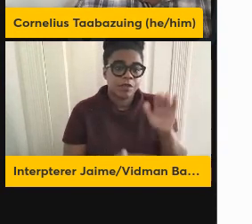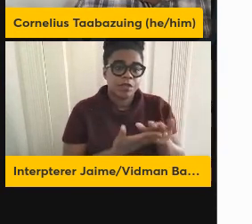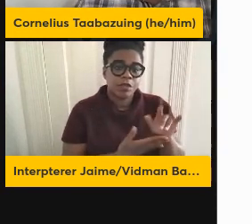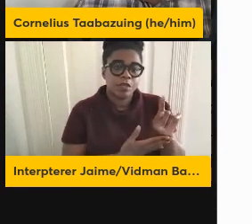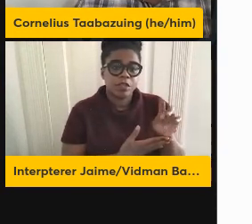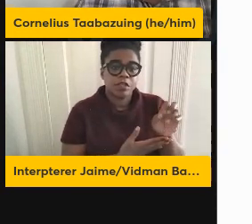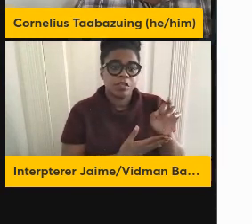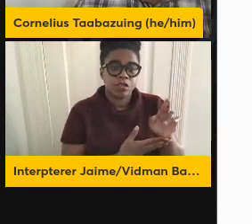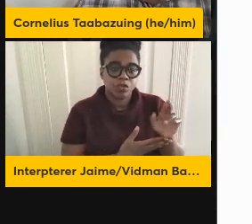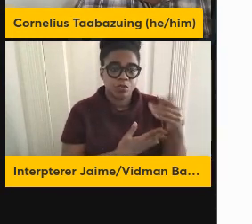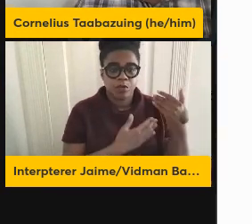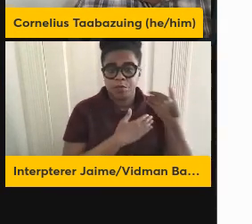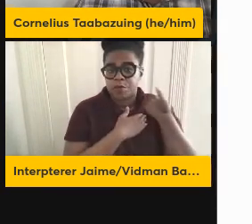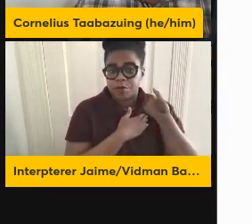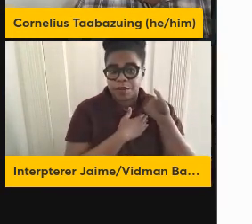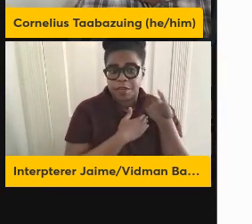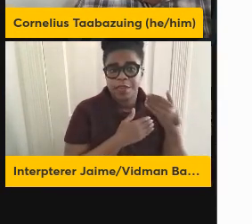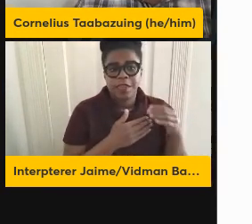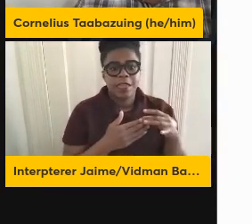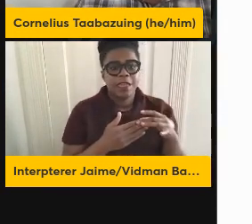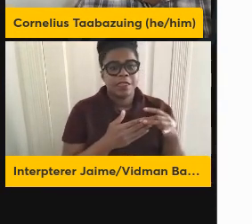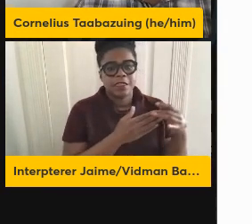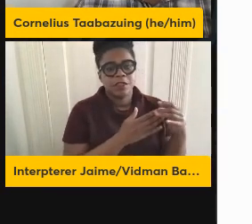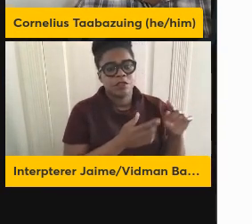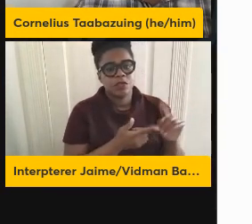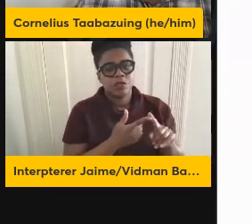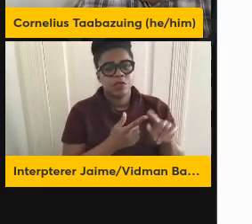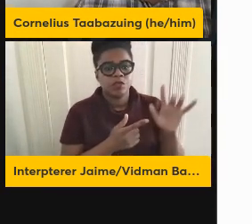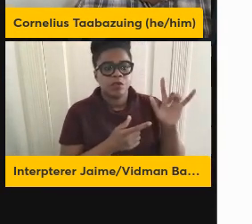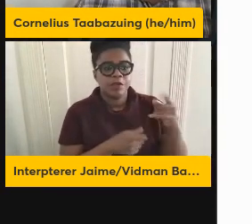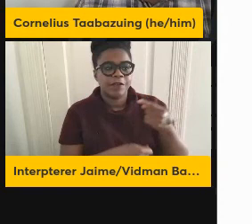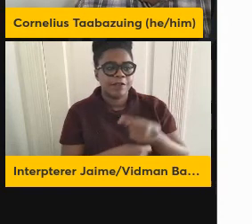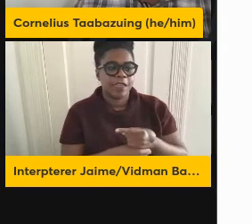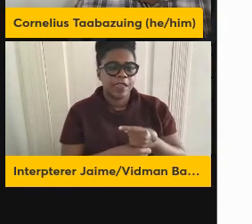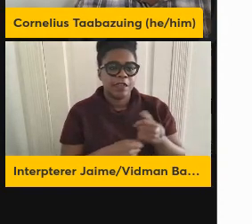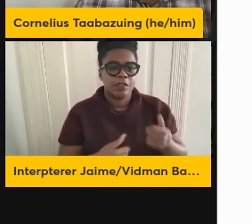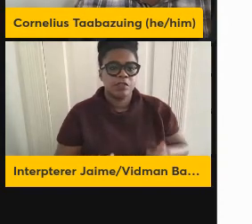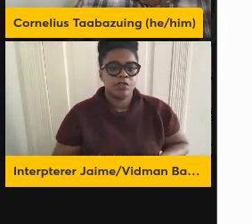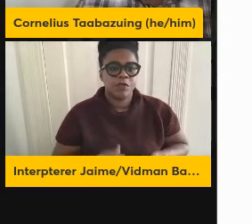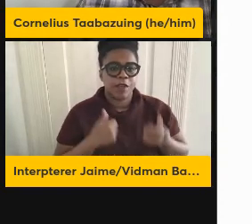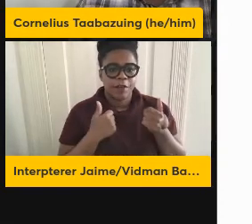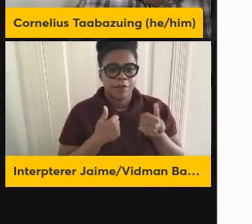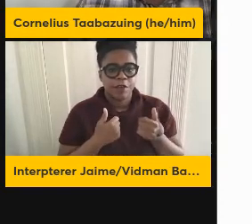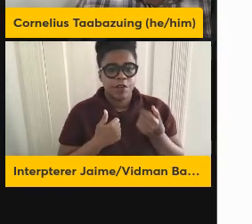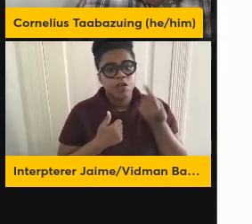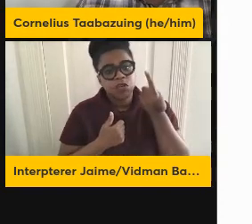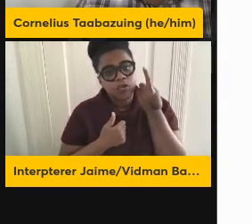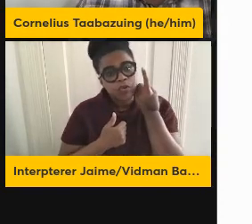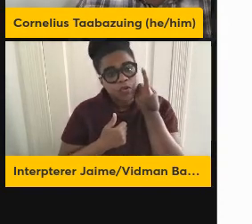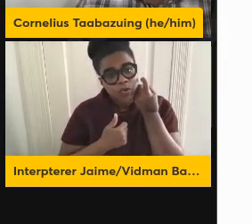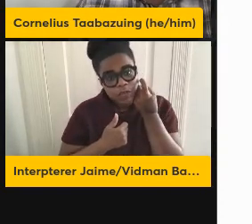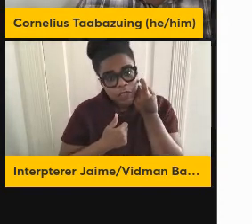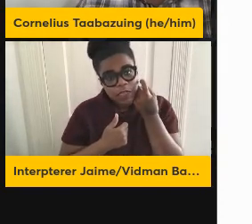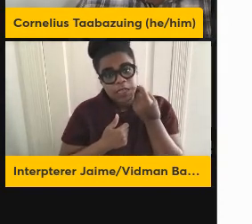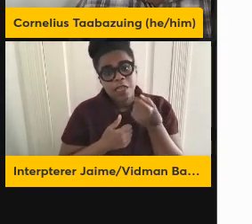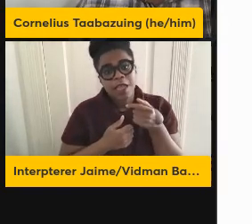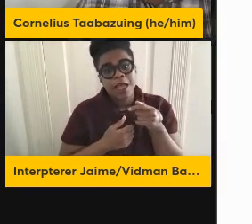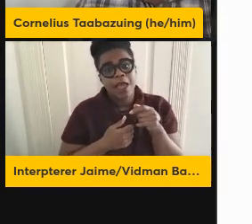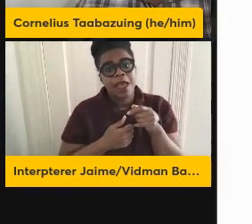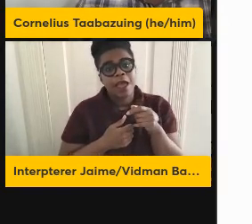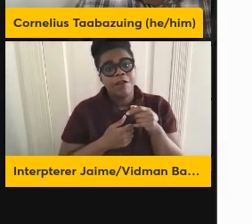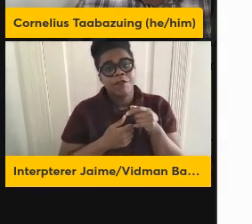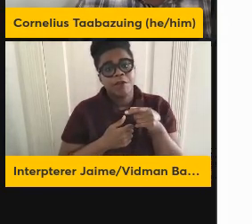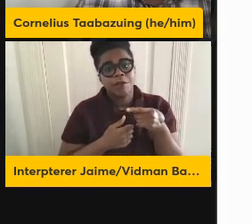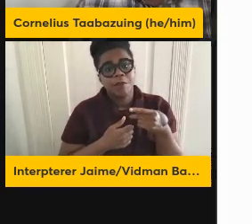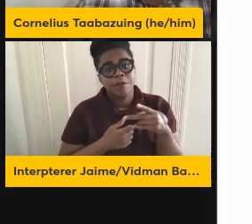burden, and it leads to a 25-day survival advantage. And this is a hit that I just got from in PubMed this week,